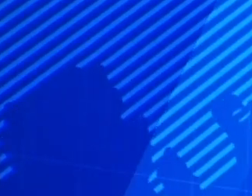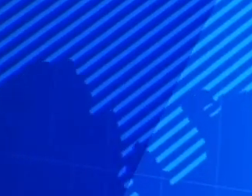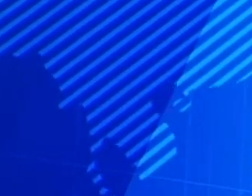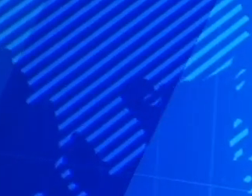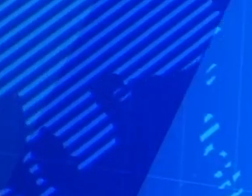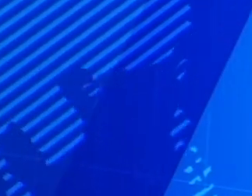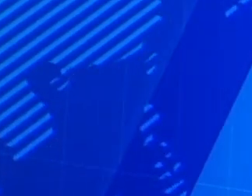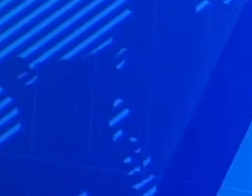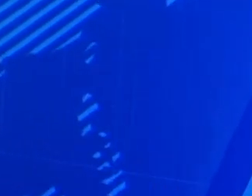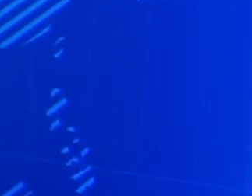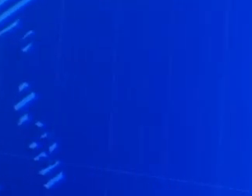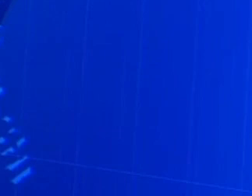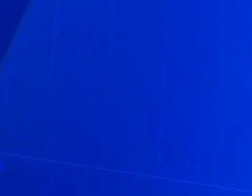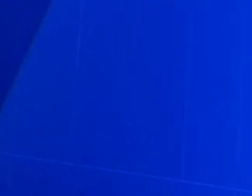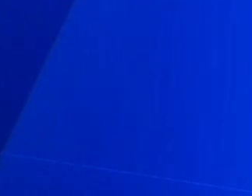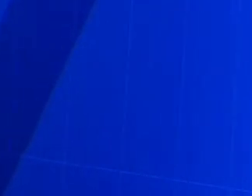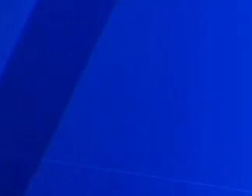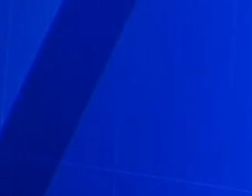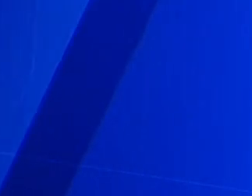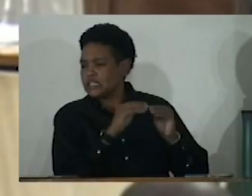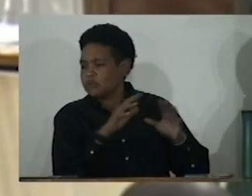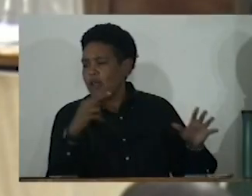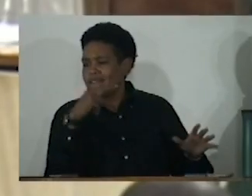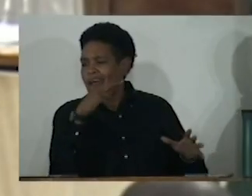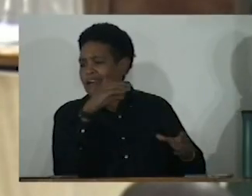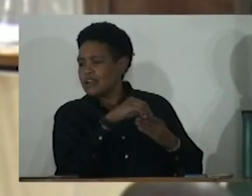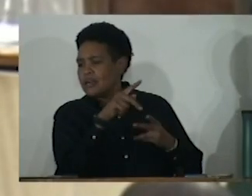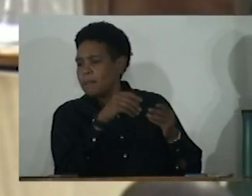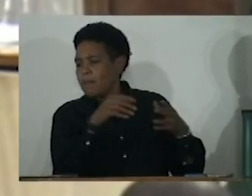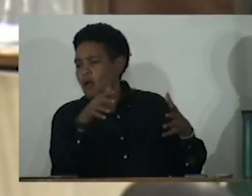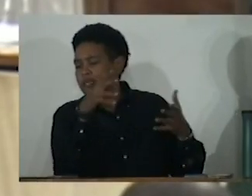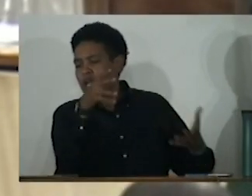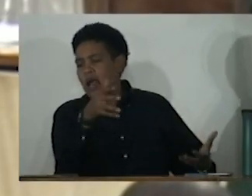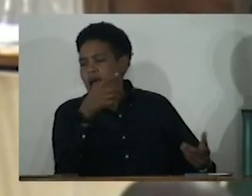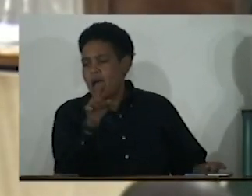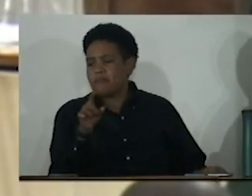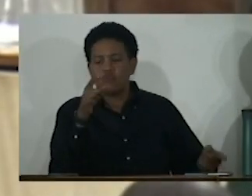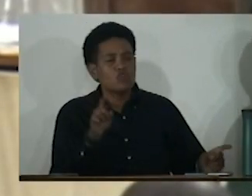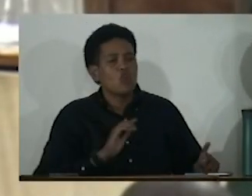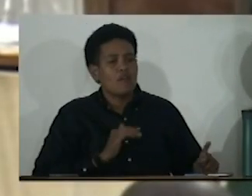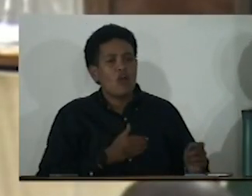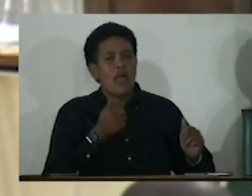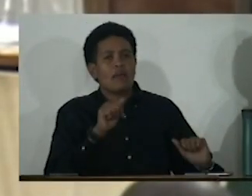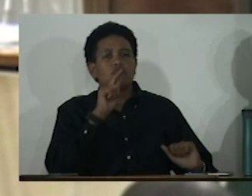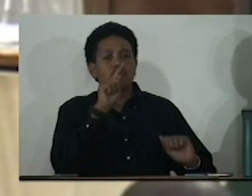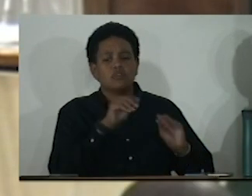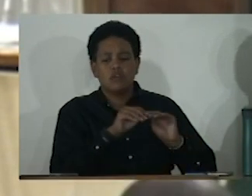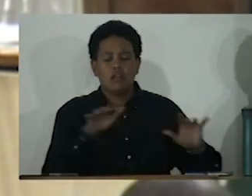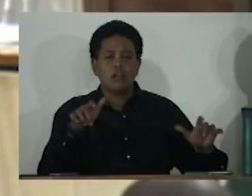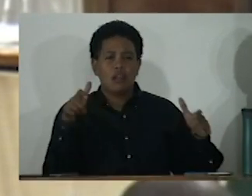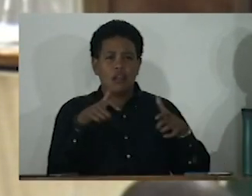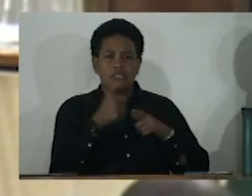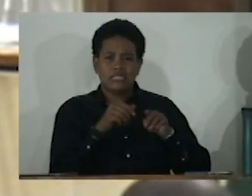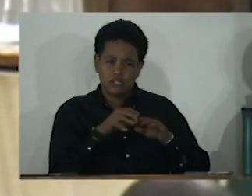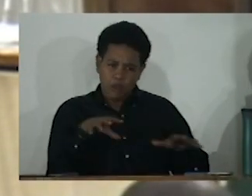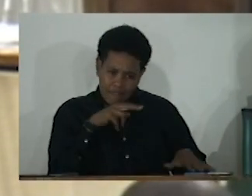Tuesday. He was speaking in the House of Representatives. The results of our efforts at curtailing the spread of the virus, especially